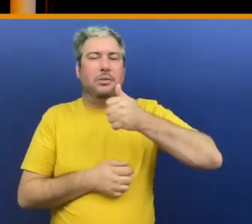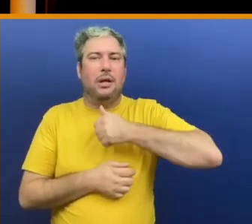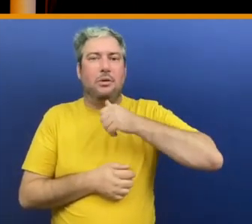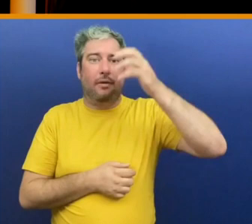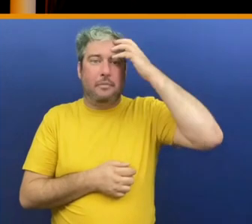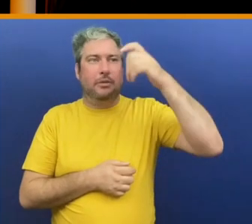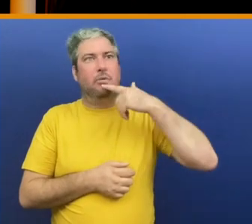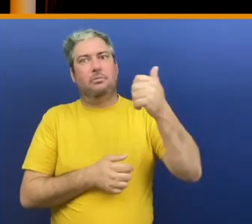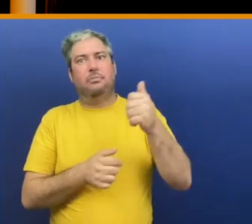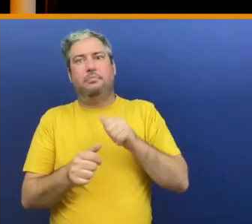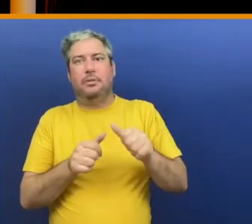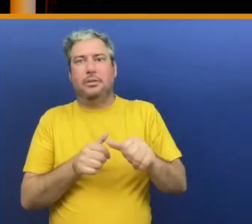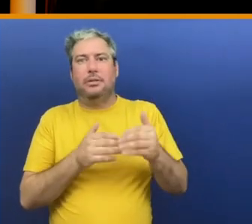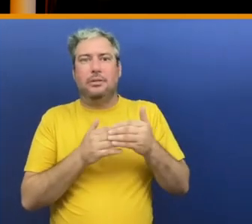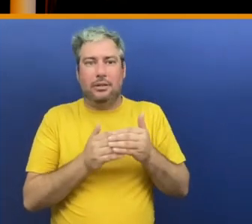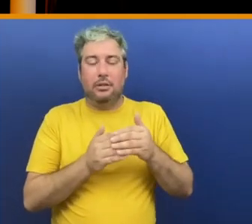industry association